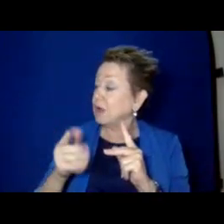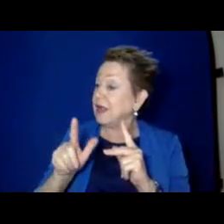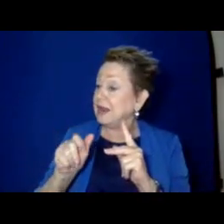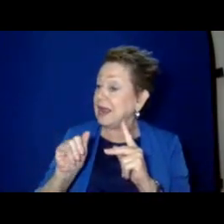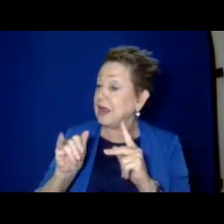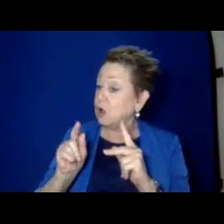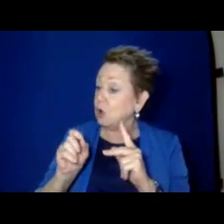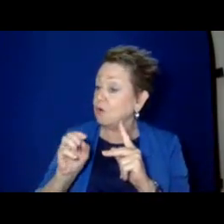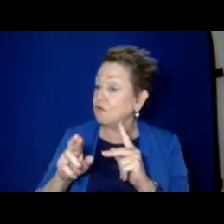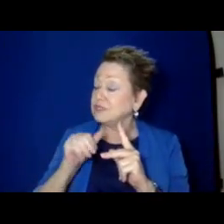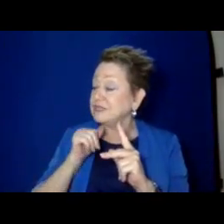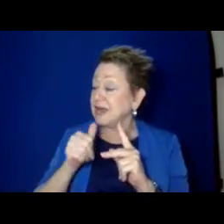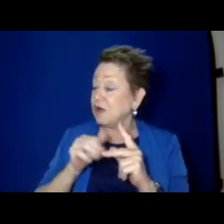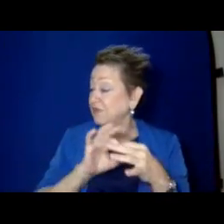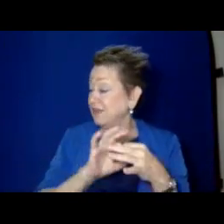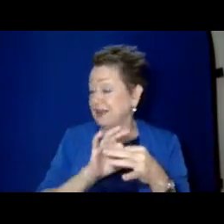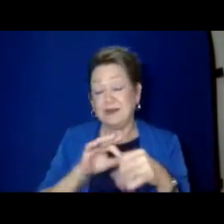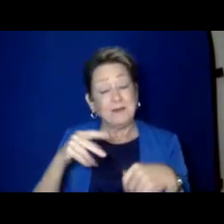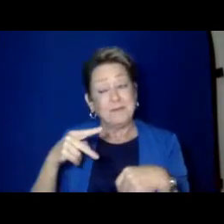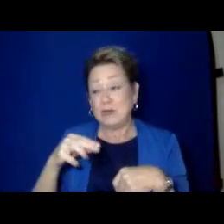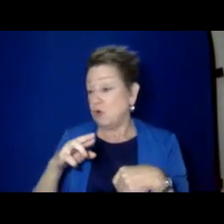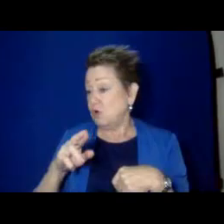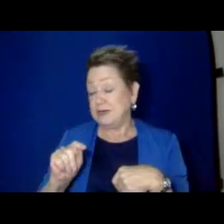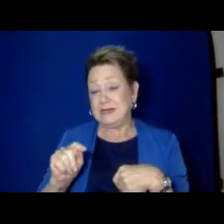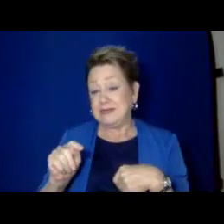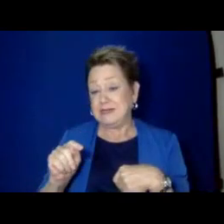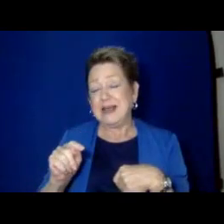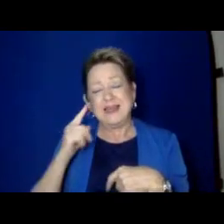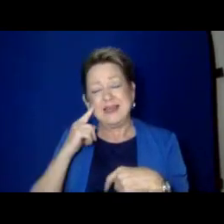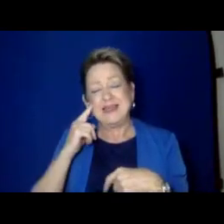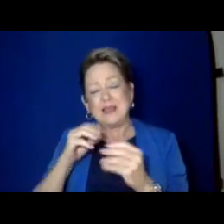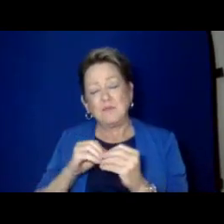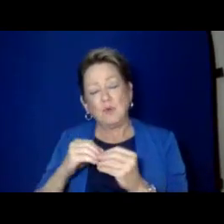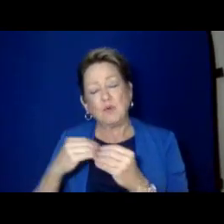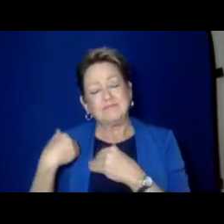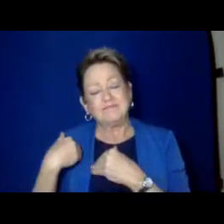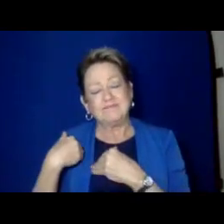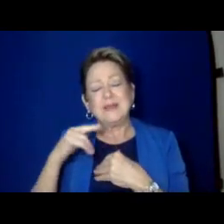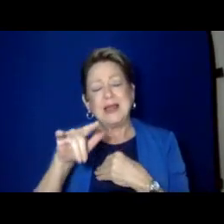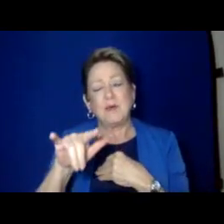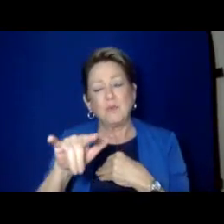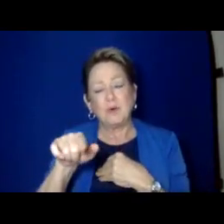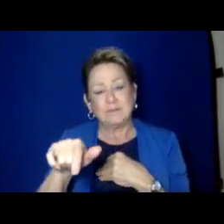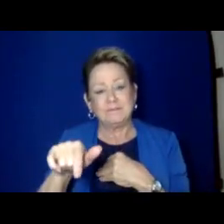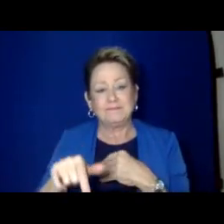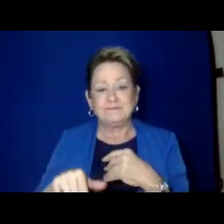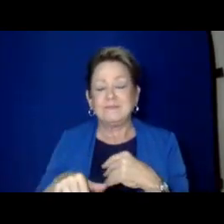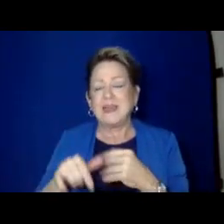directly PRT, related to PRT. It seems more related to the airport, but I just wanted to ask. Yes, thank you.